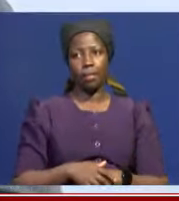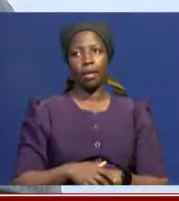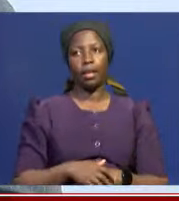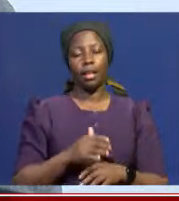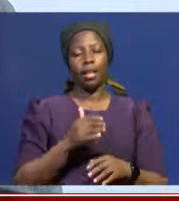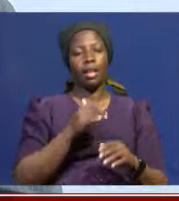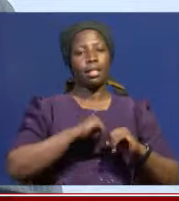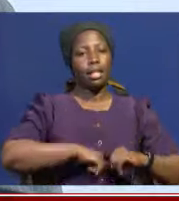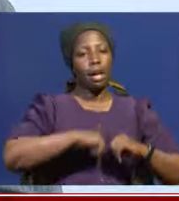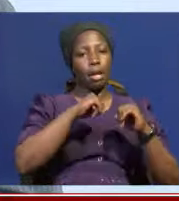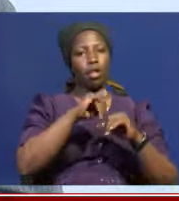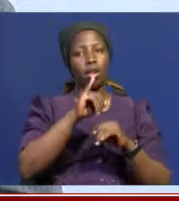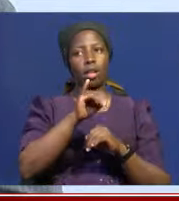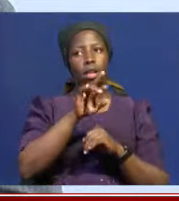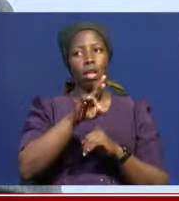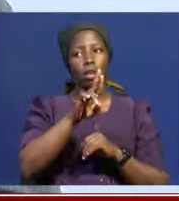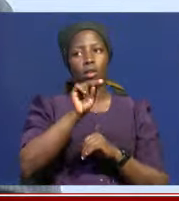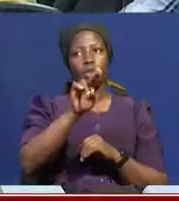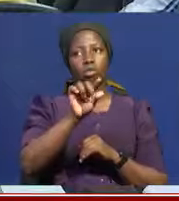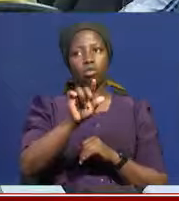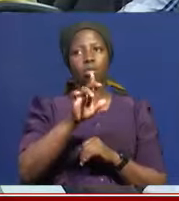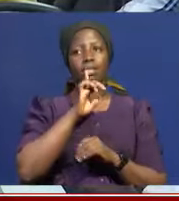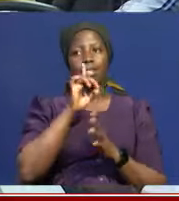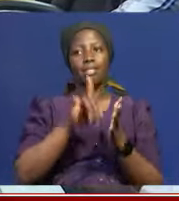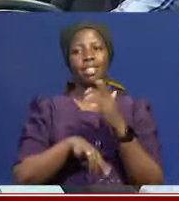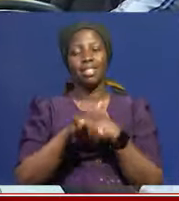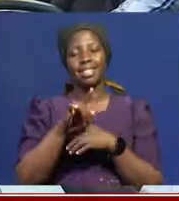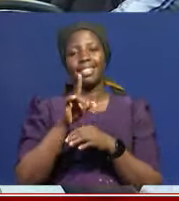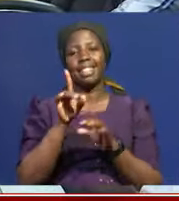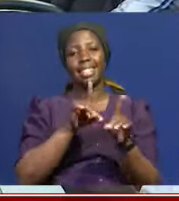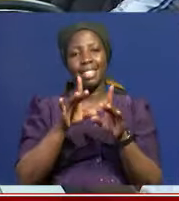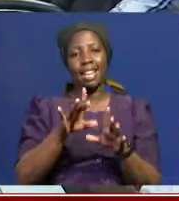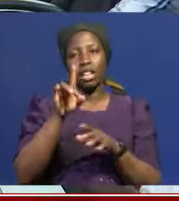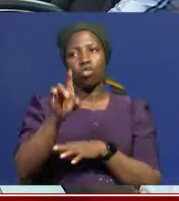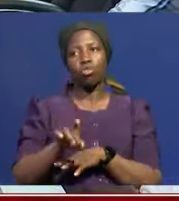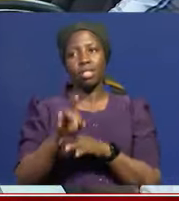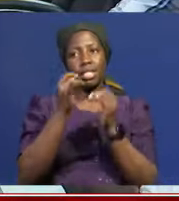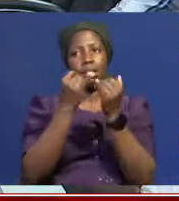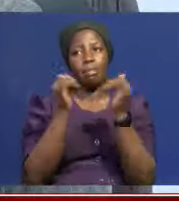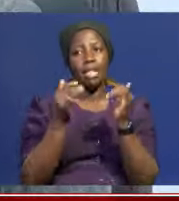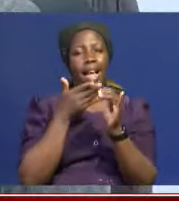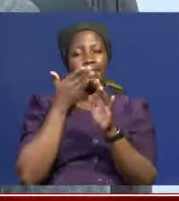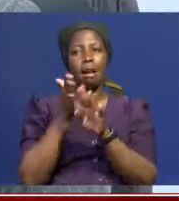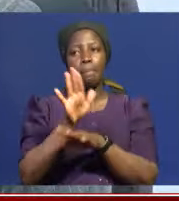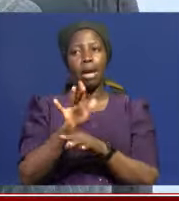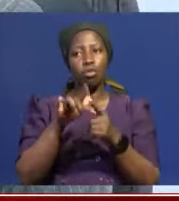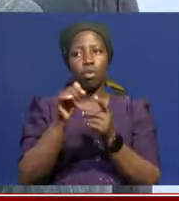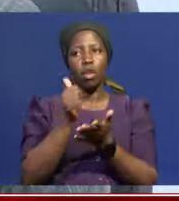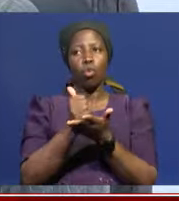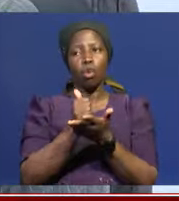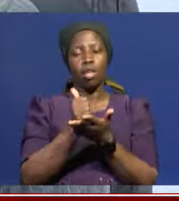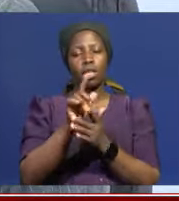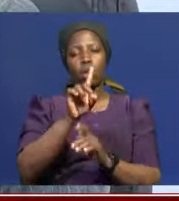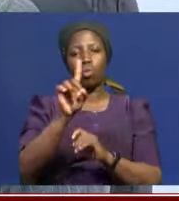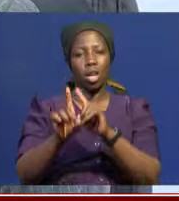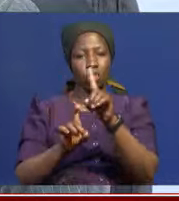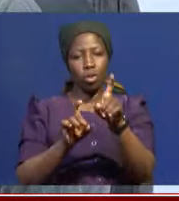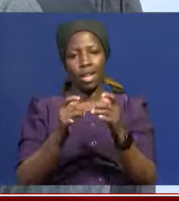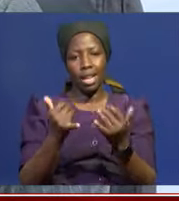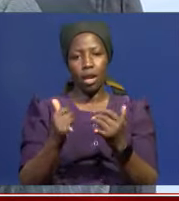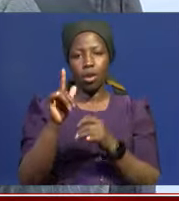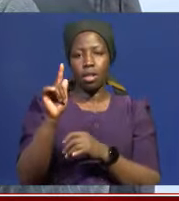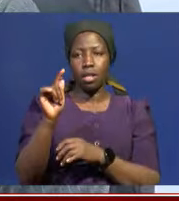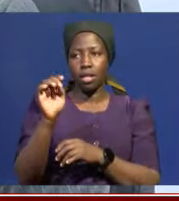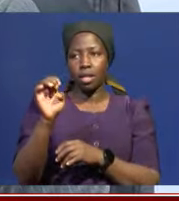Irungu Nyakera says the director will be required to independently respond to audit queries. The tender is one that